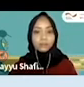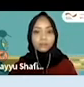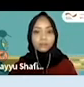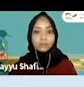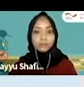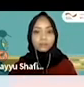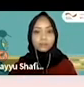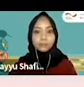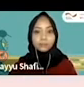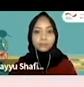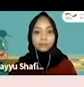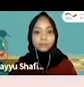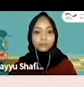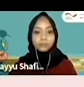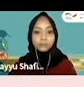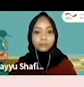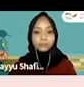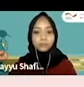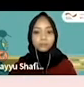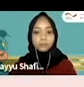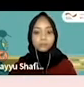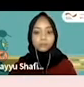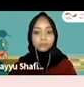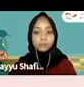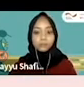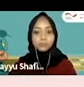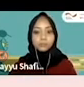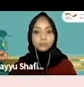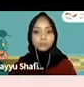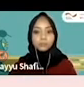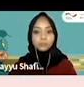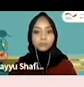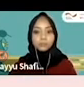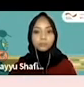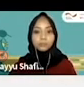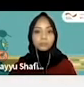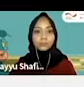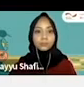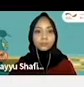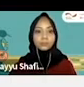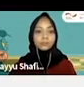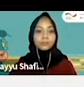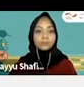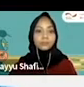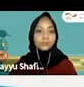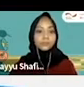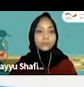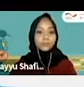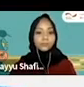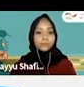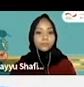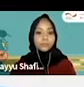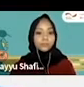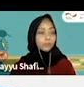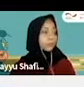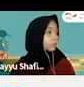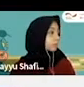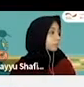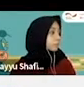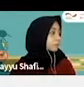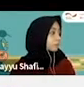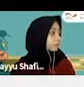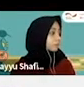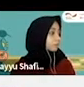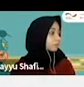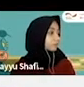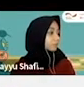the beach house minor include office as consumer winch sessions